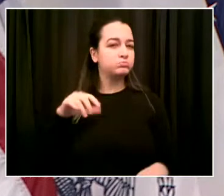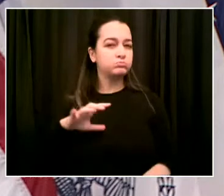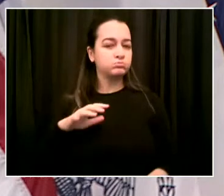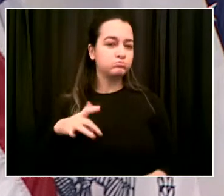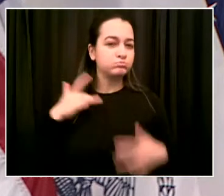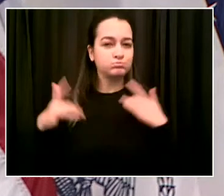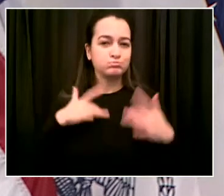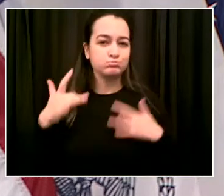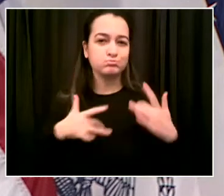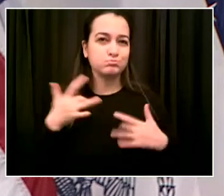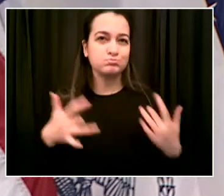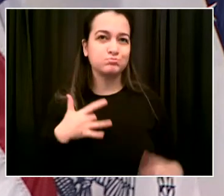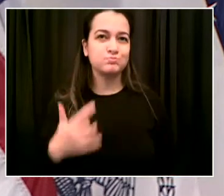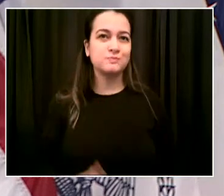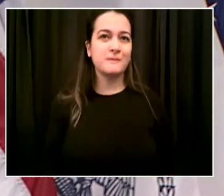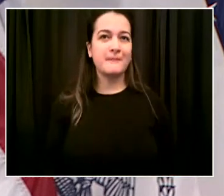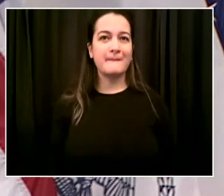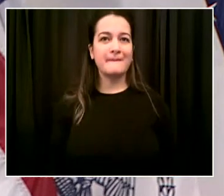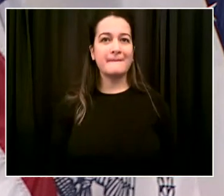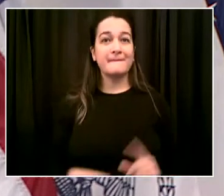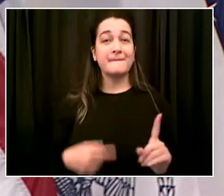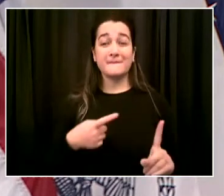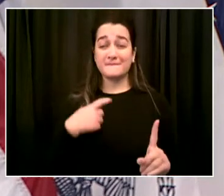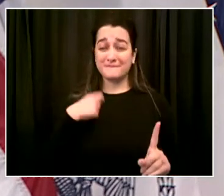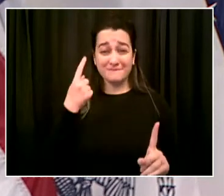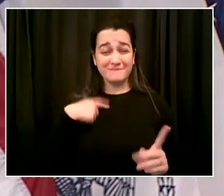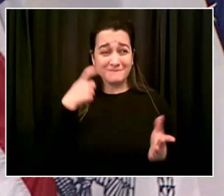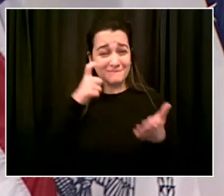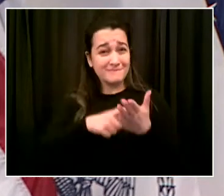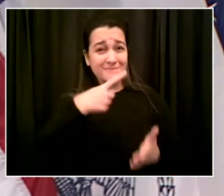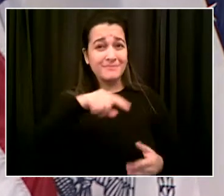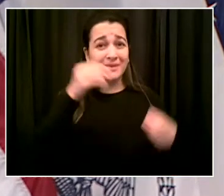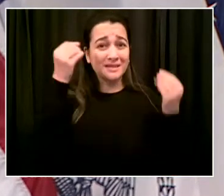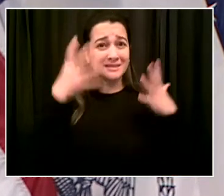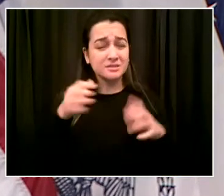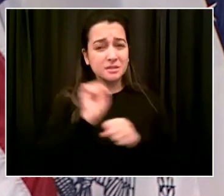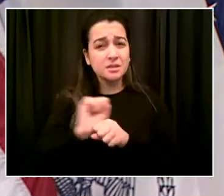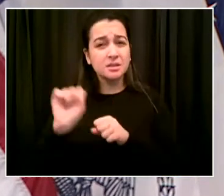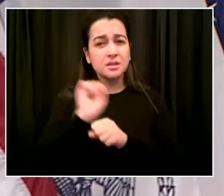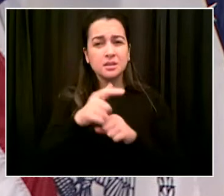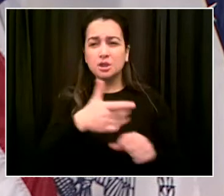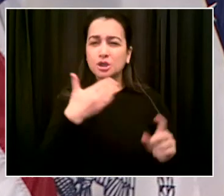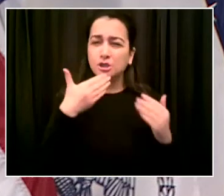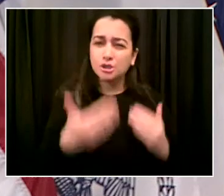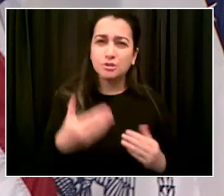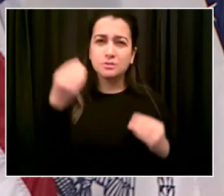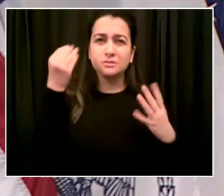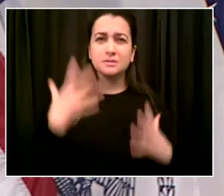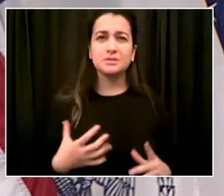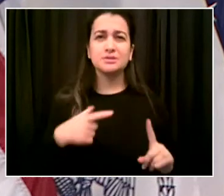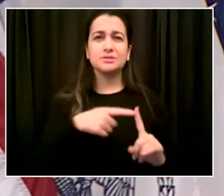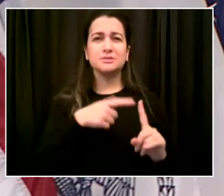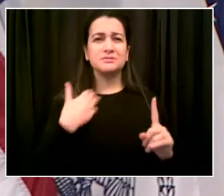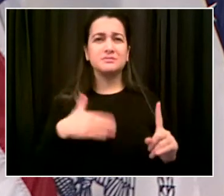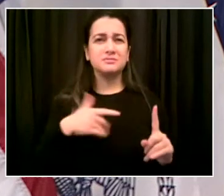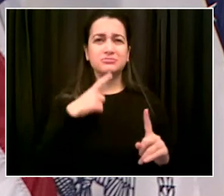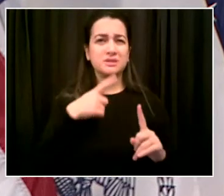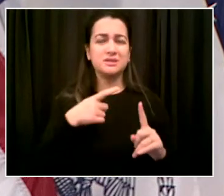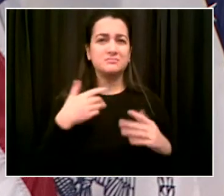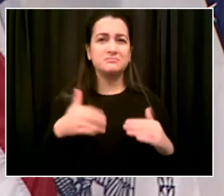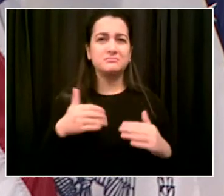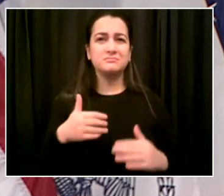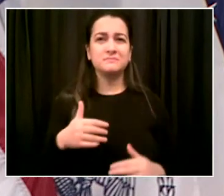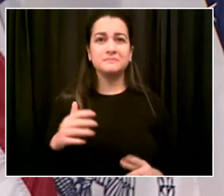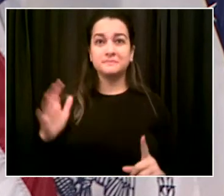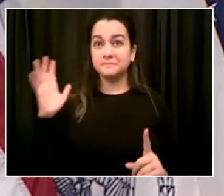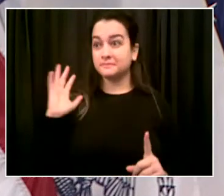shifting on a dime to remote learning back in the spring, and then bringing back the largest school system in the country when most cities didn't even